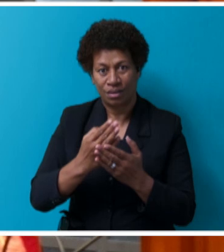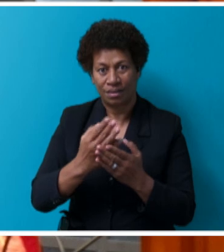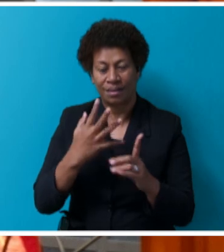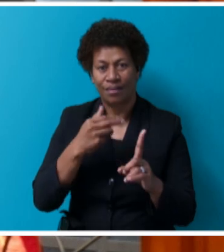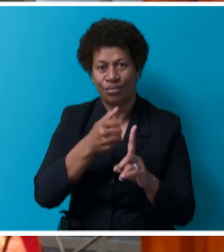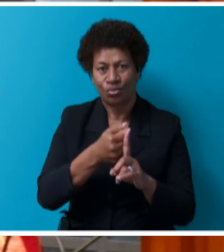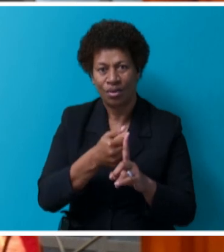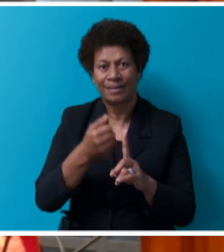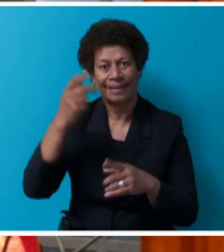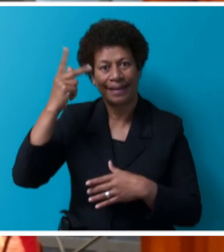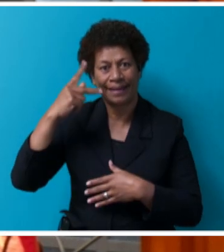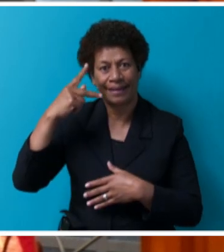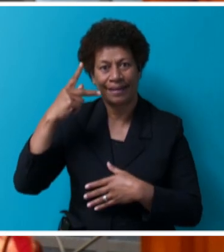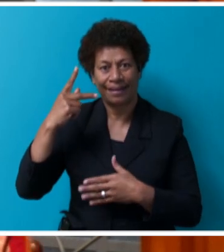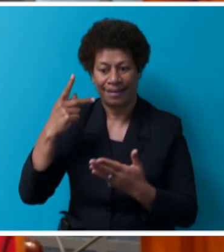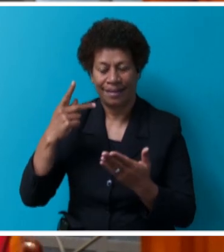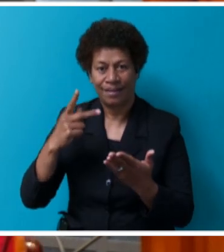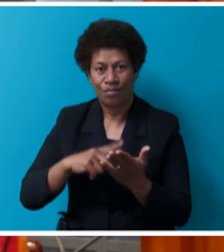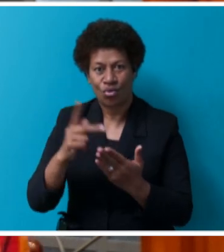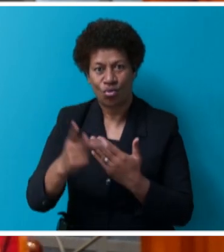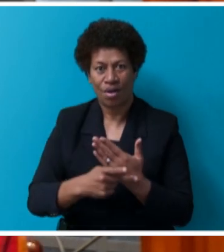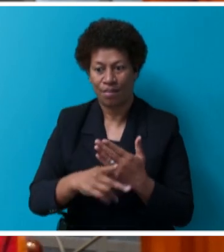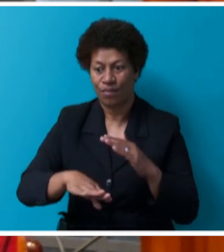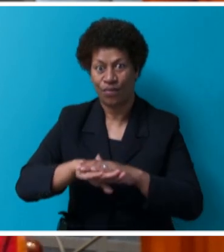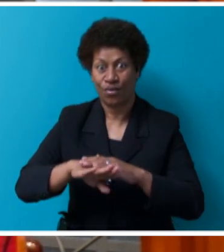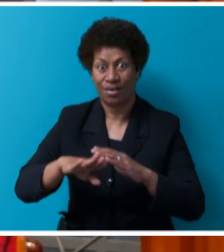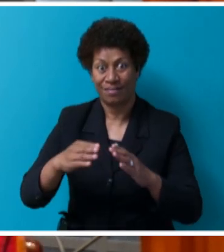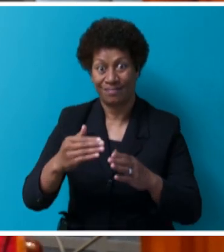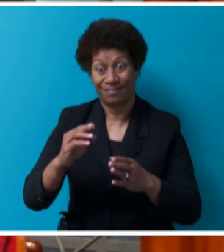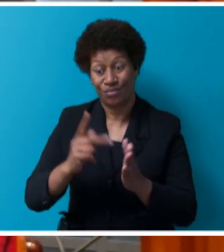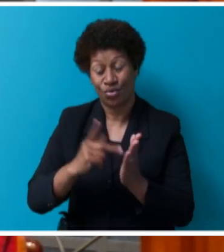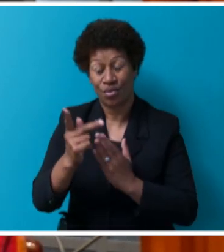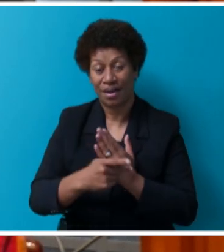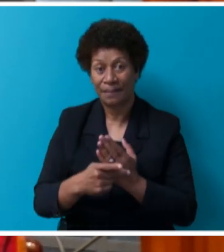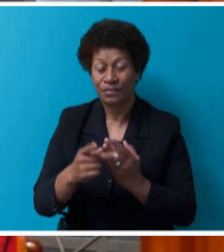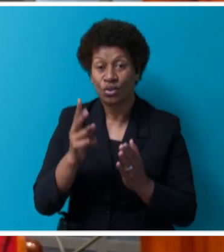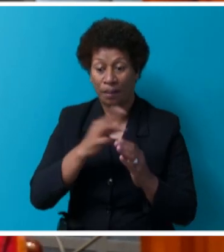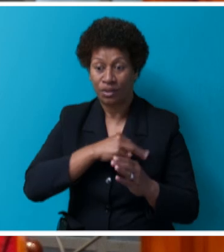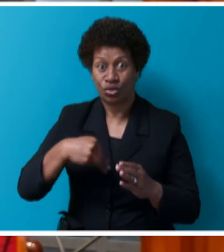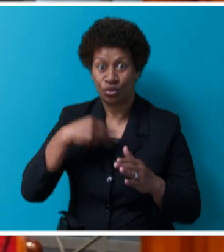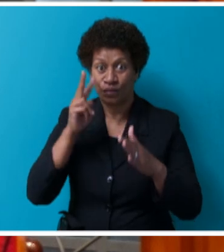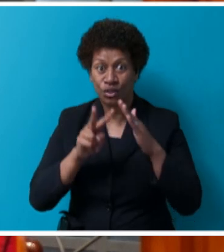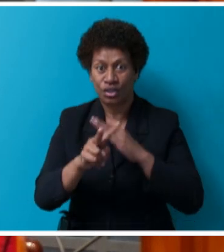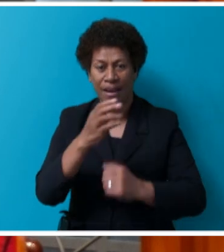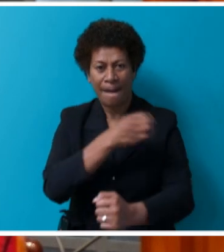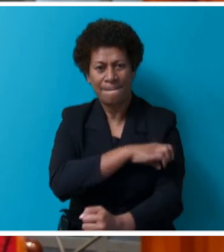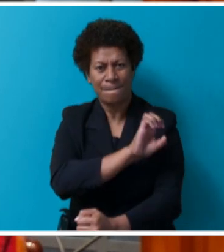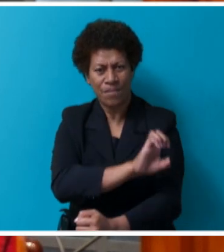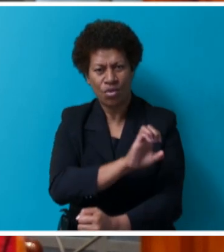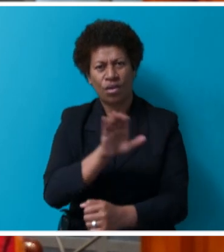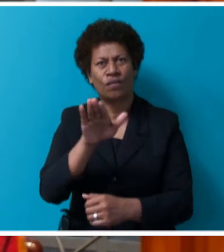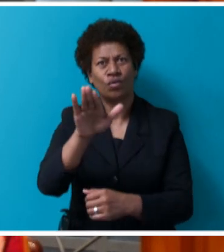centers. A full-day program ensures that the ministry's vision, which is empowering Fiji's future, nurturing